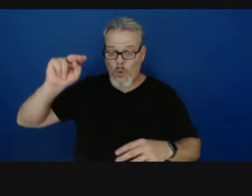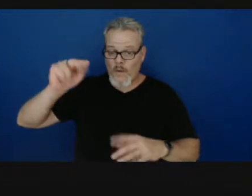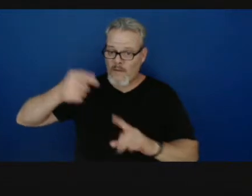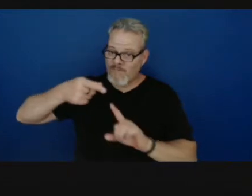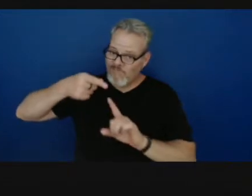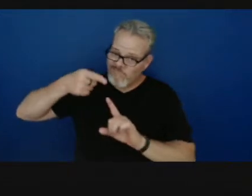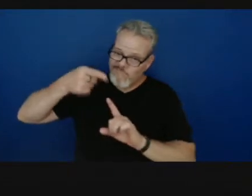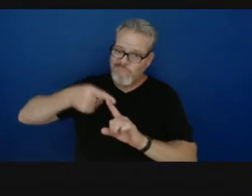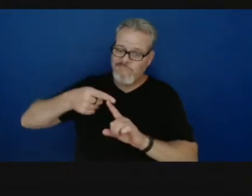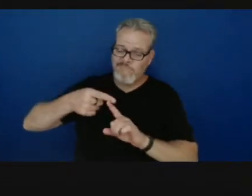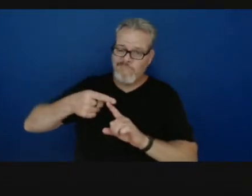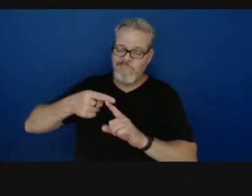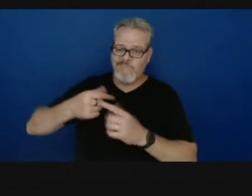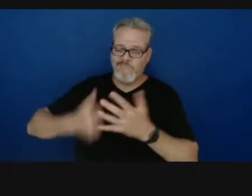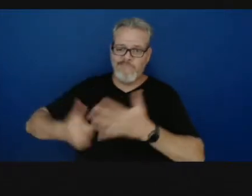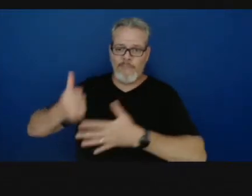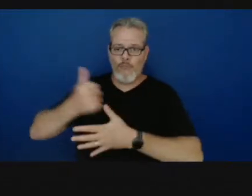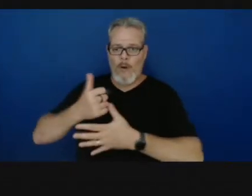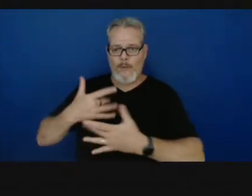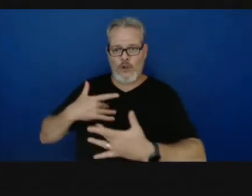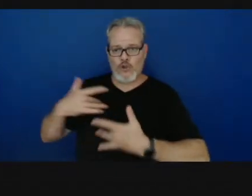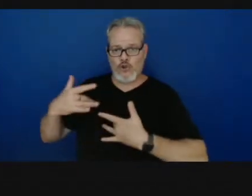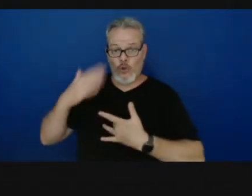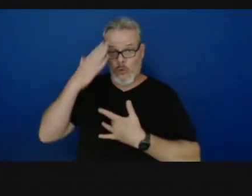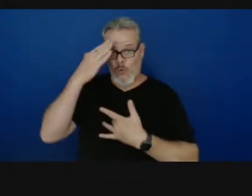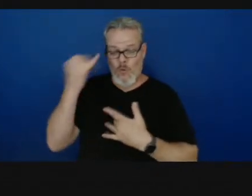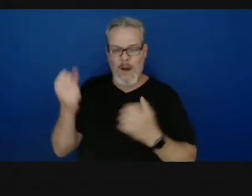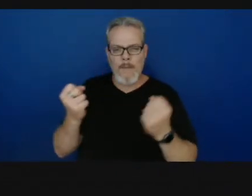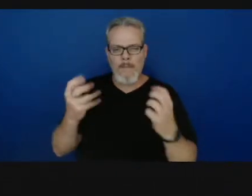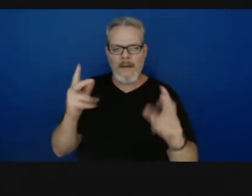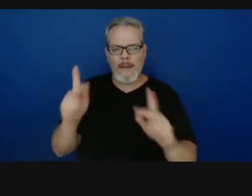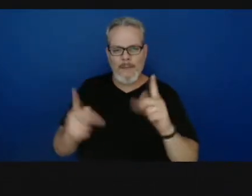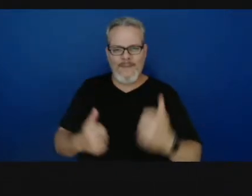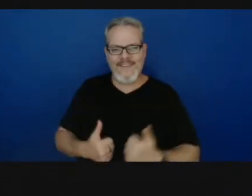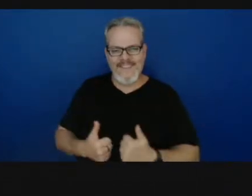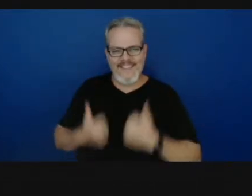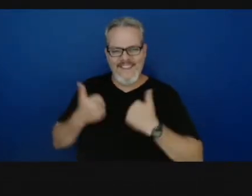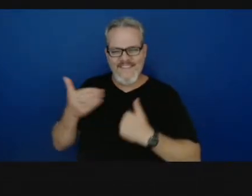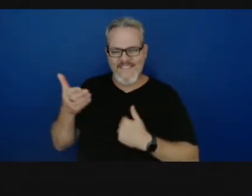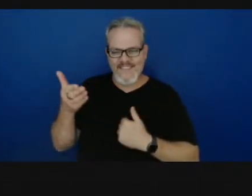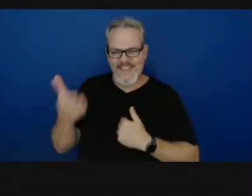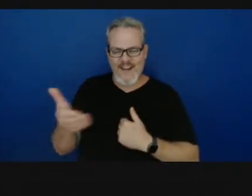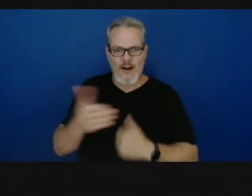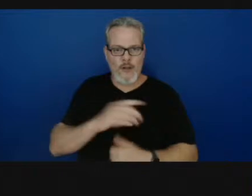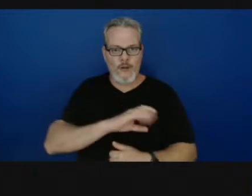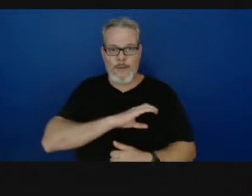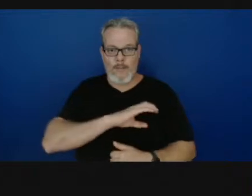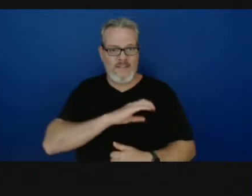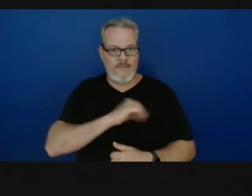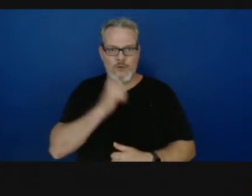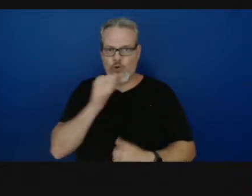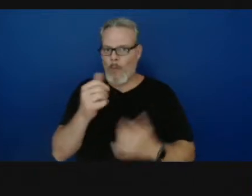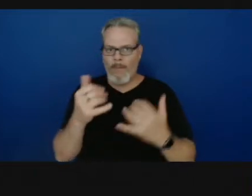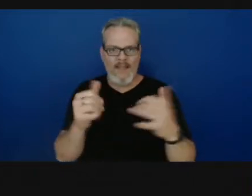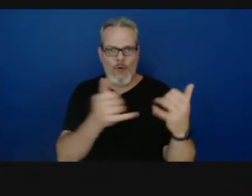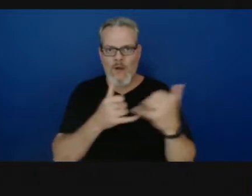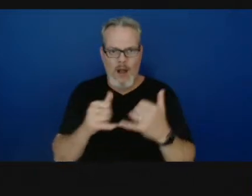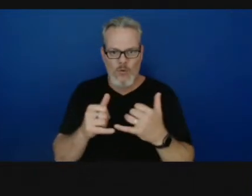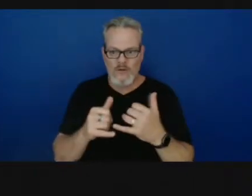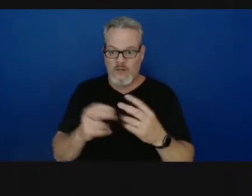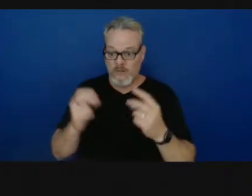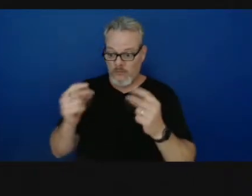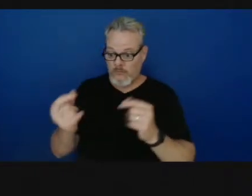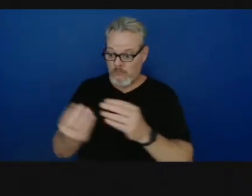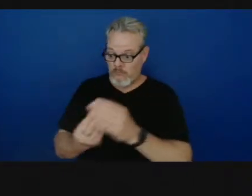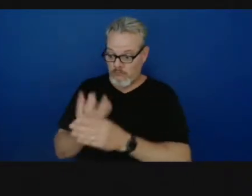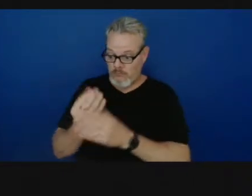because there are residents in that direction. And the authorities don't play around with this at all. As soon as the lava starts coming out of the channel and moving north, they